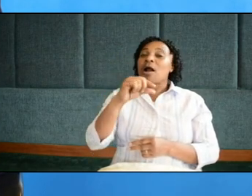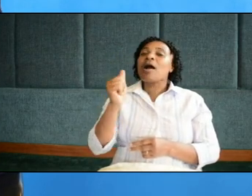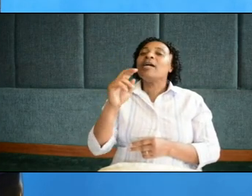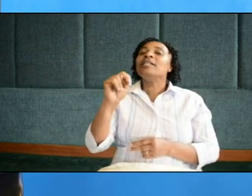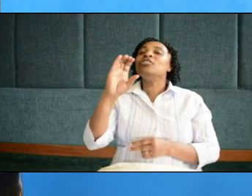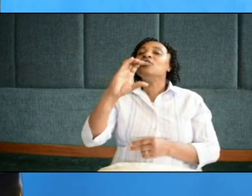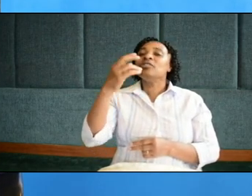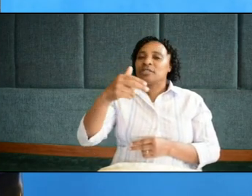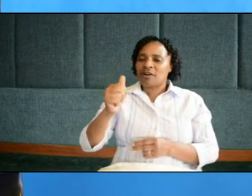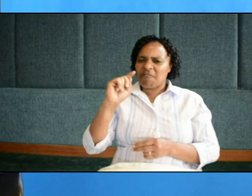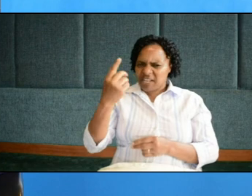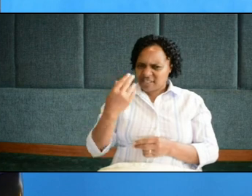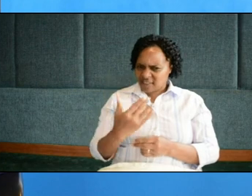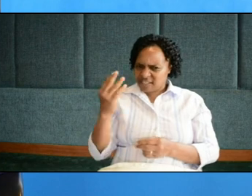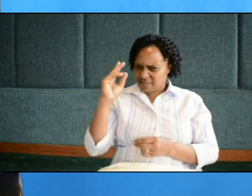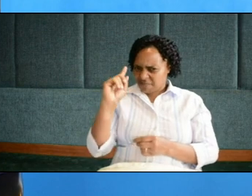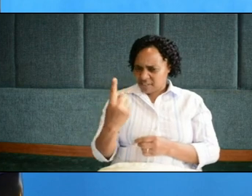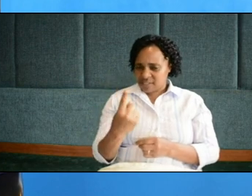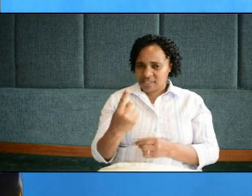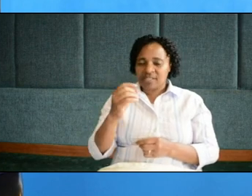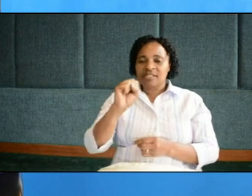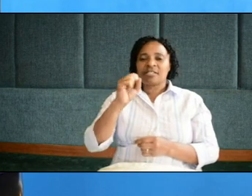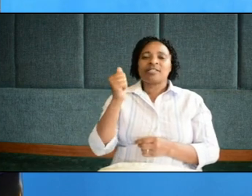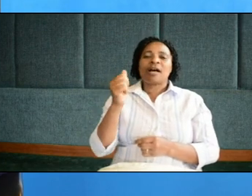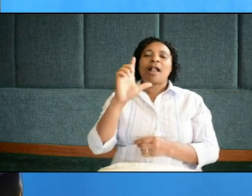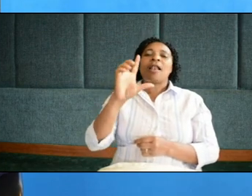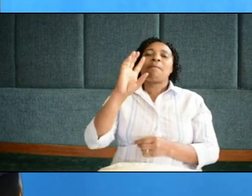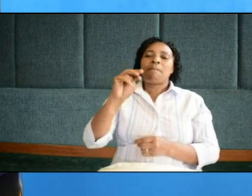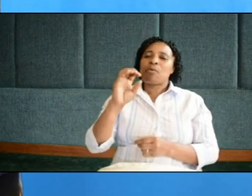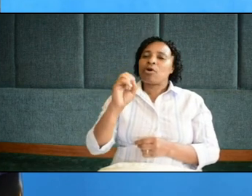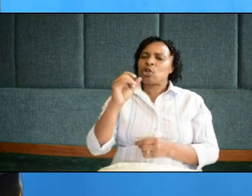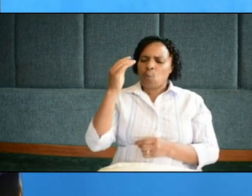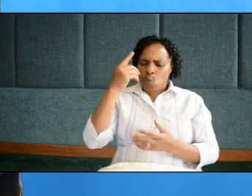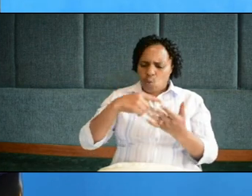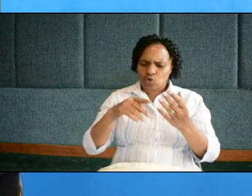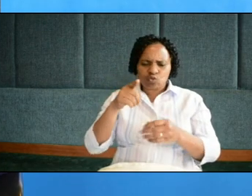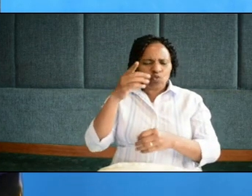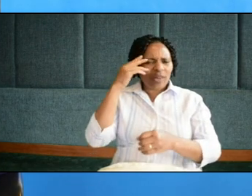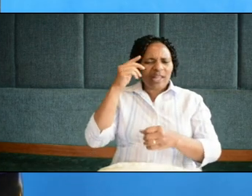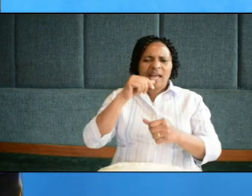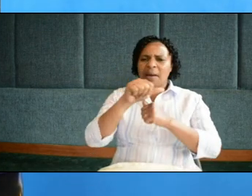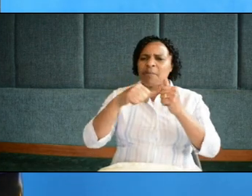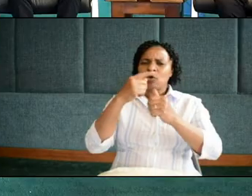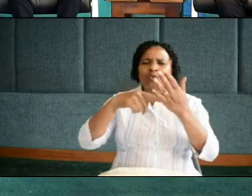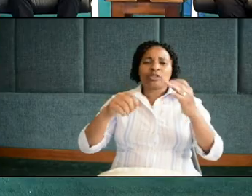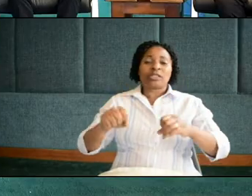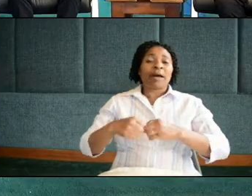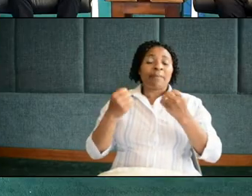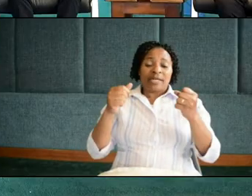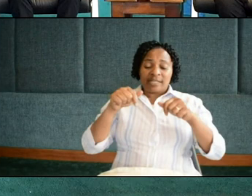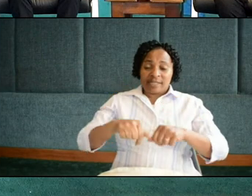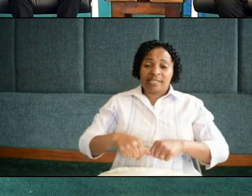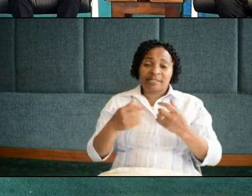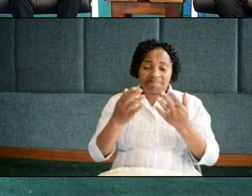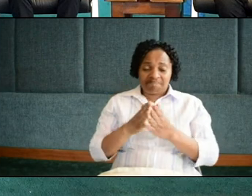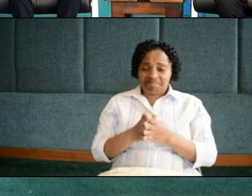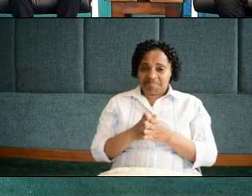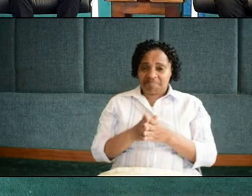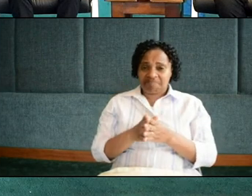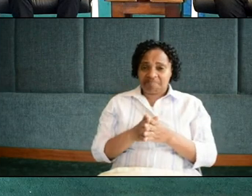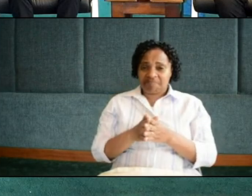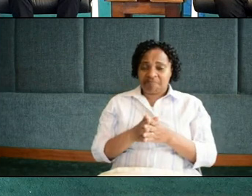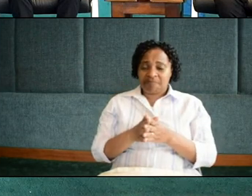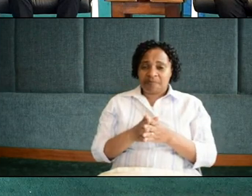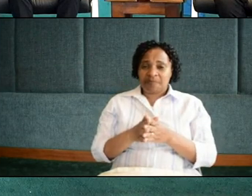first. Salmon, thank you. What do you think about what is happening here in this chapter?